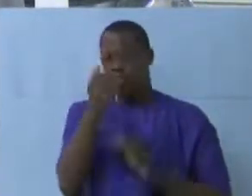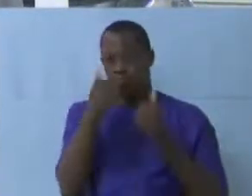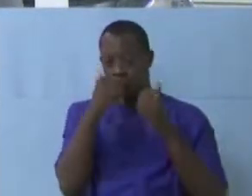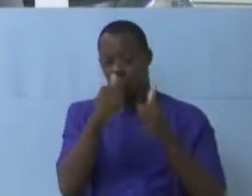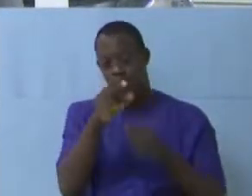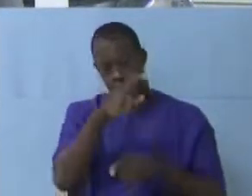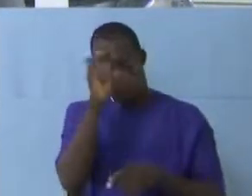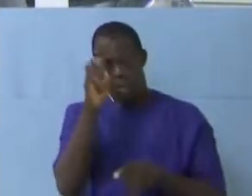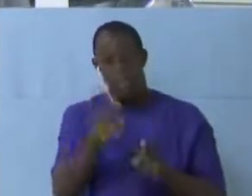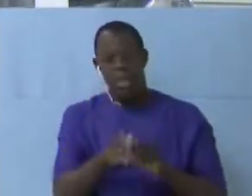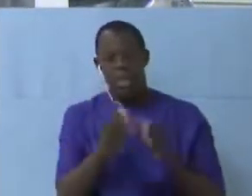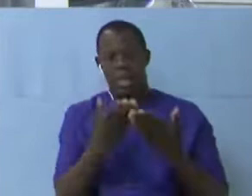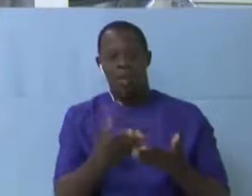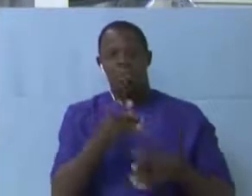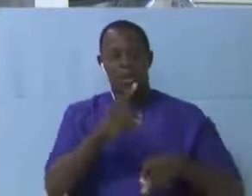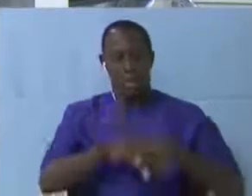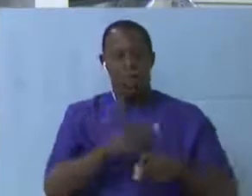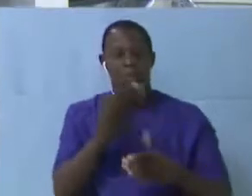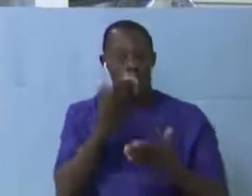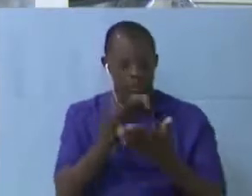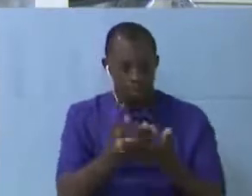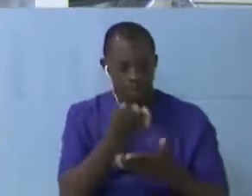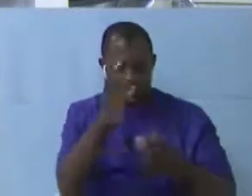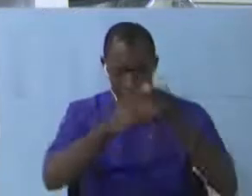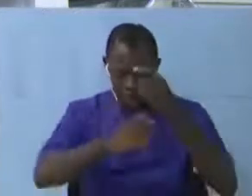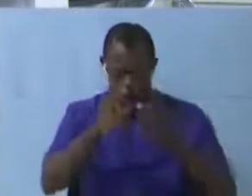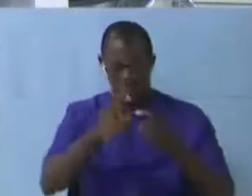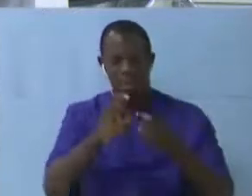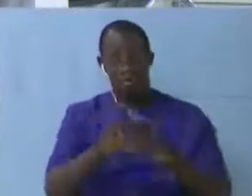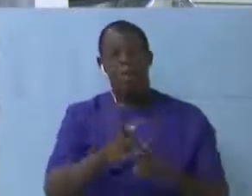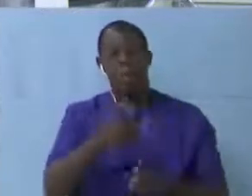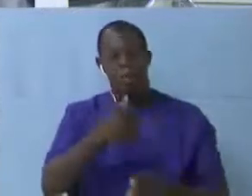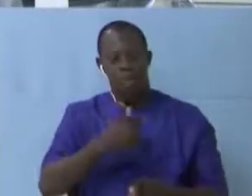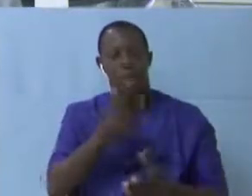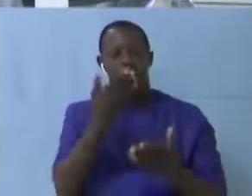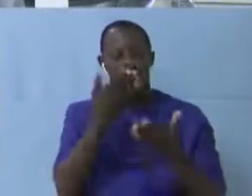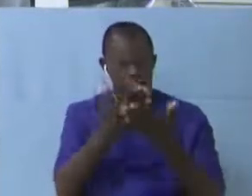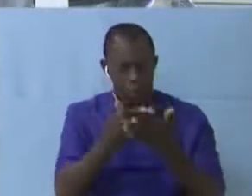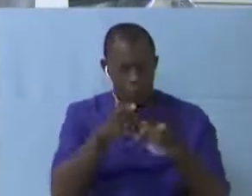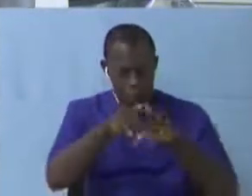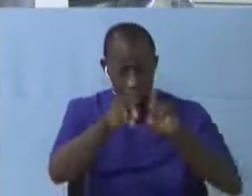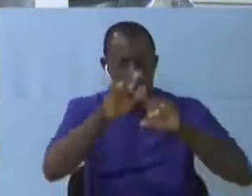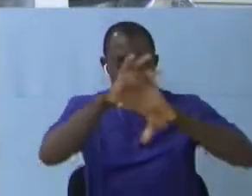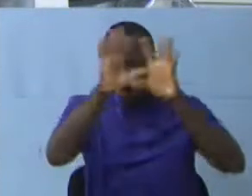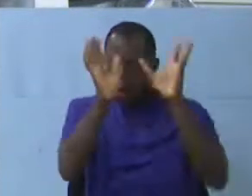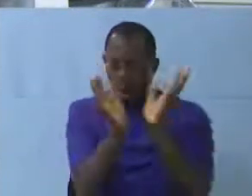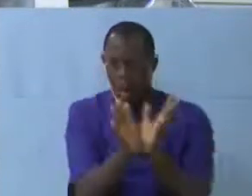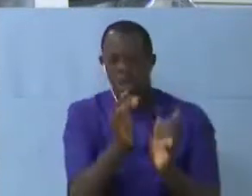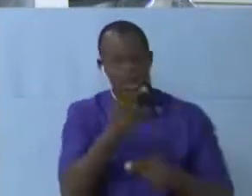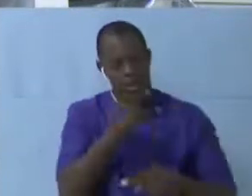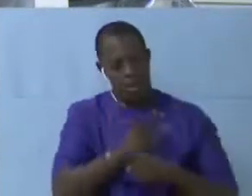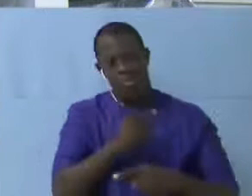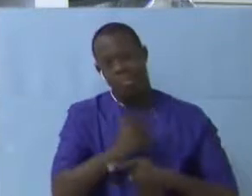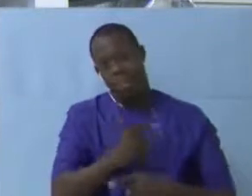this is my time to plead again. I am pleading with all of us Gambians,